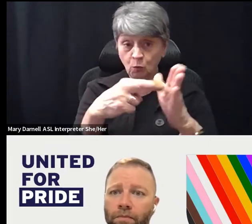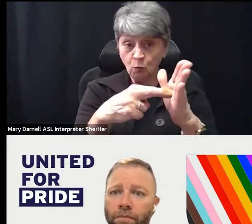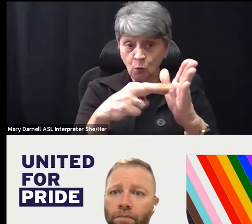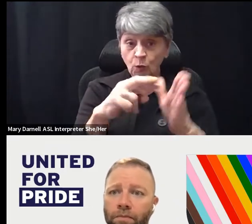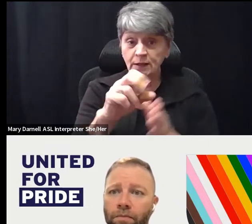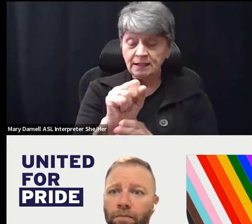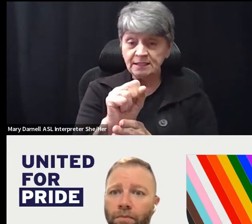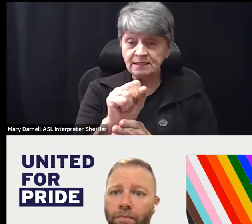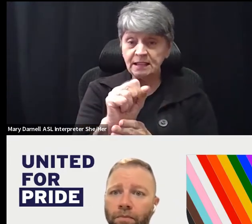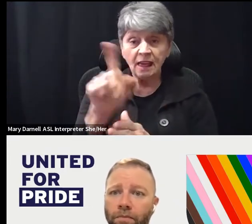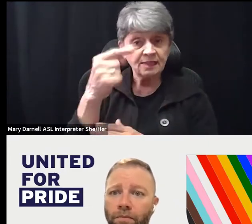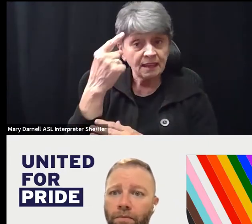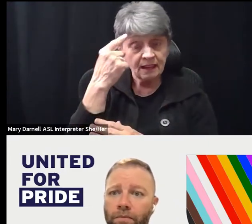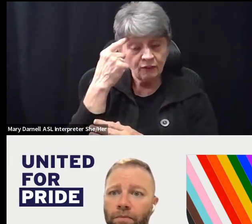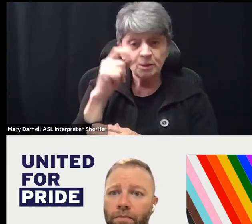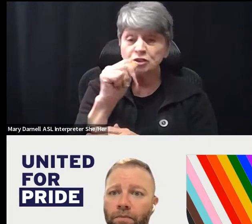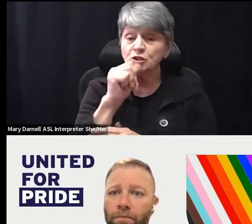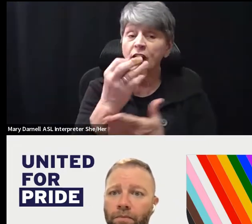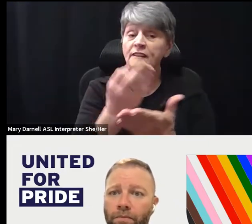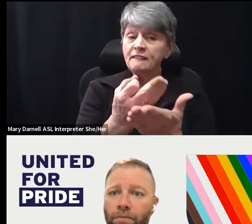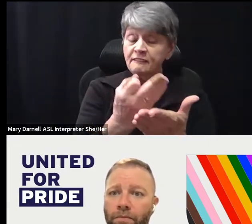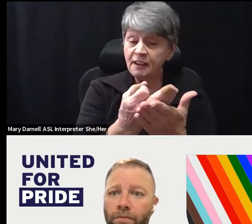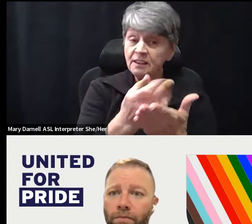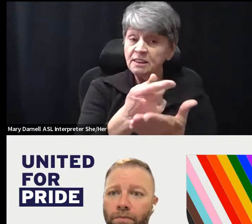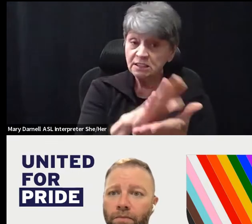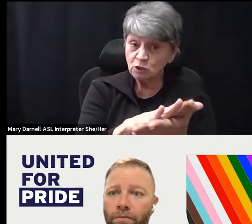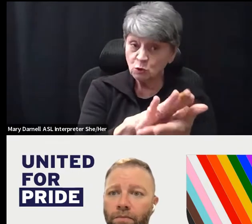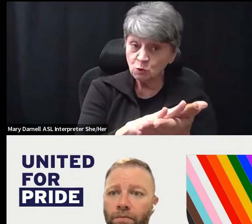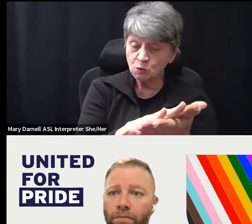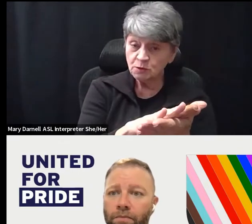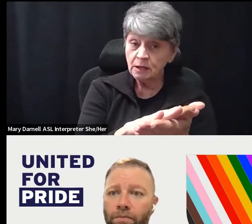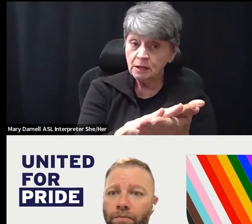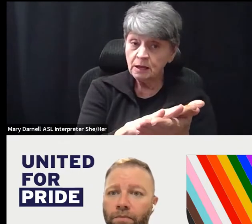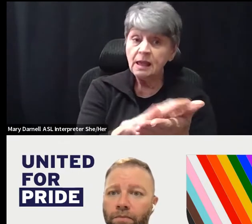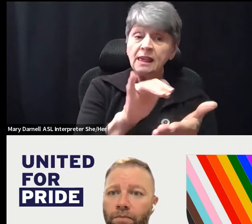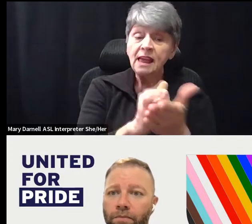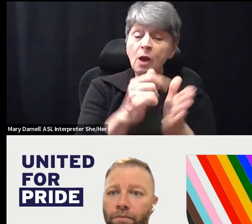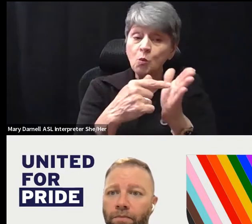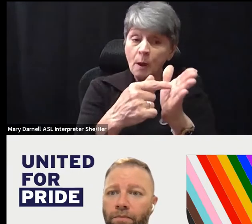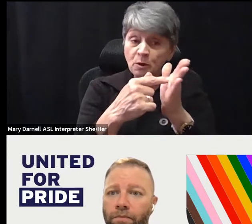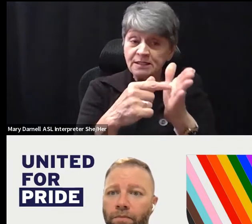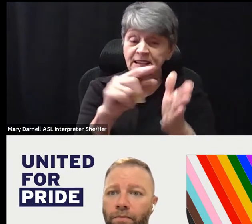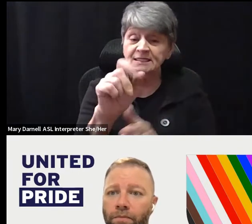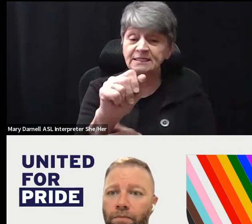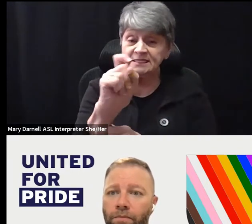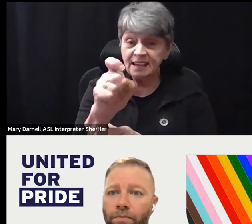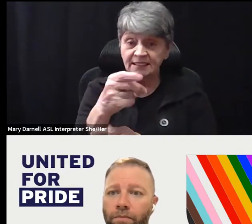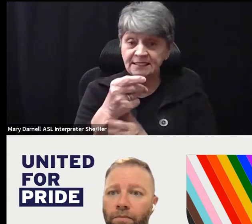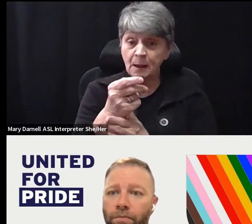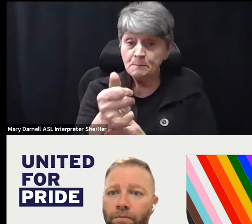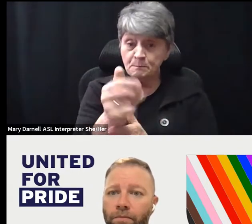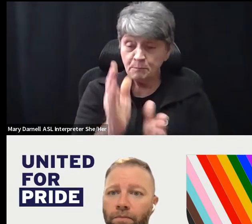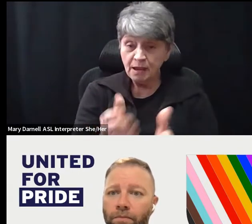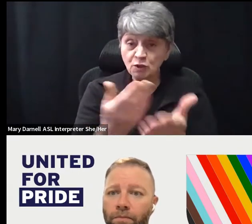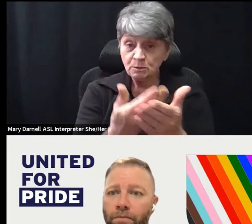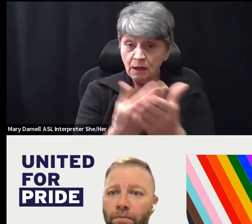those entities and institutions because that would represent taxpayer money going to religious use, religious institutions,